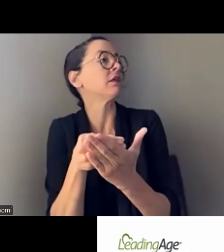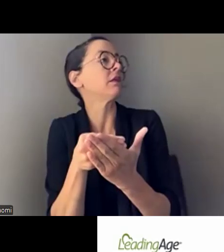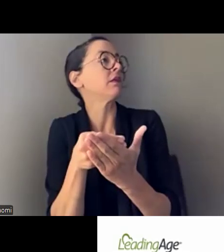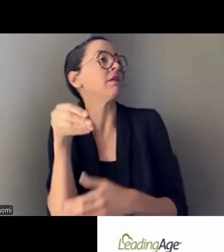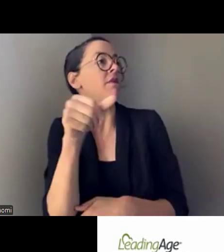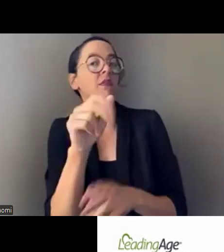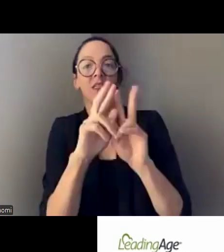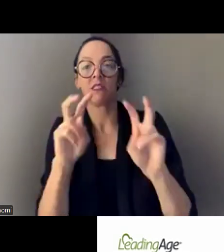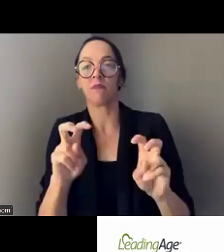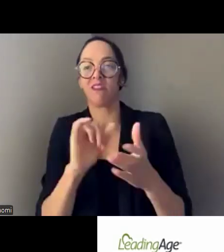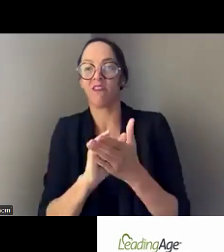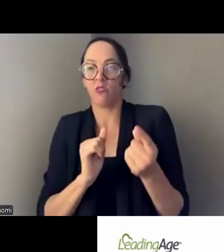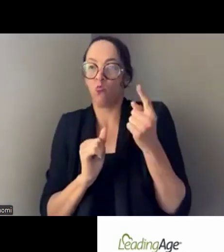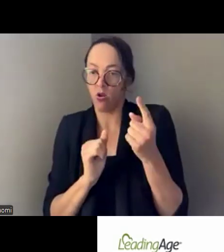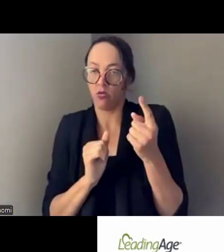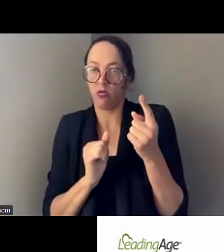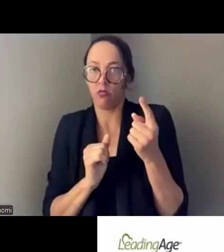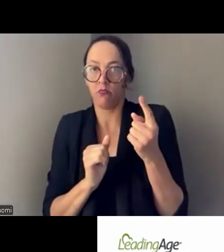ITP eligibility and payment were 2.